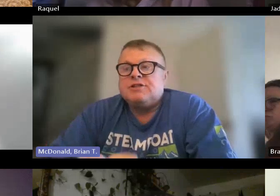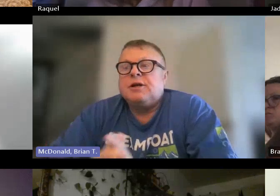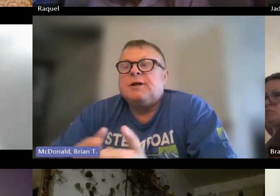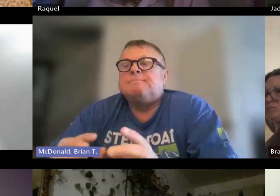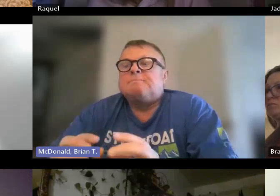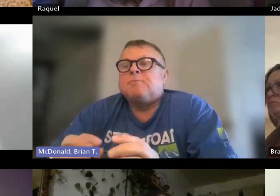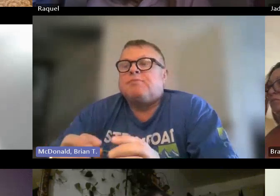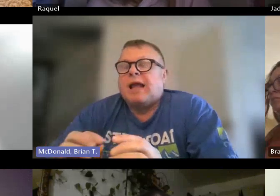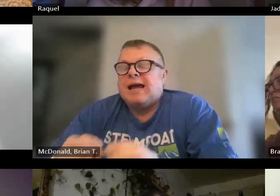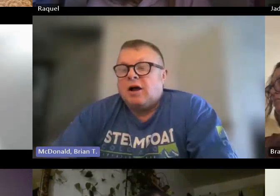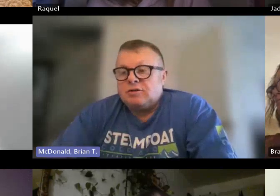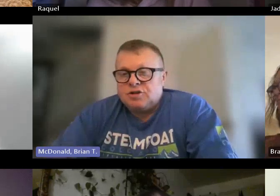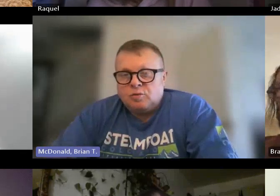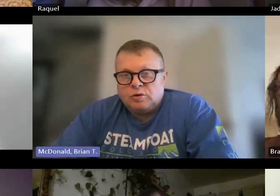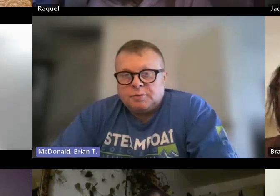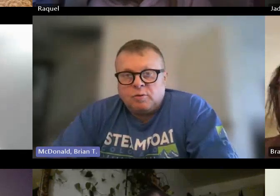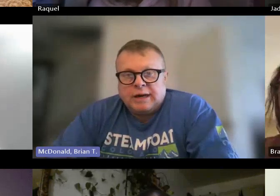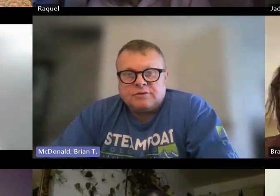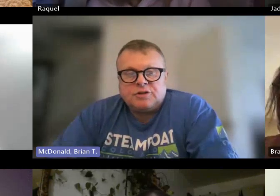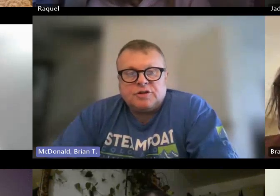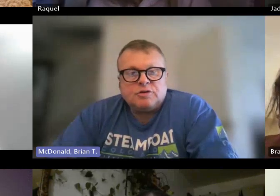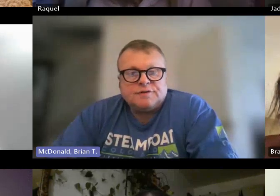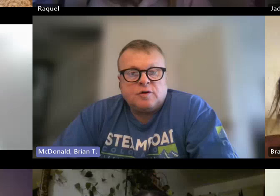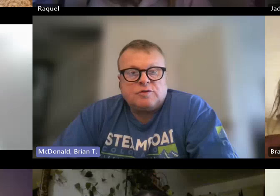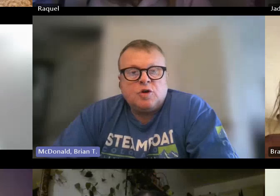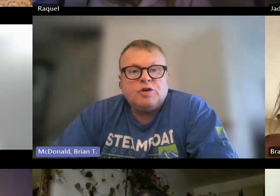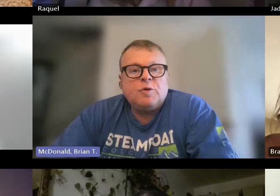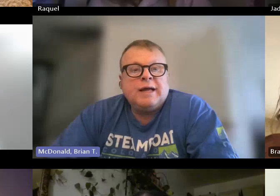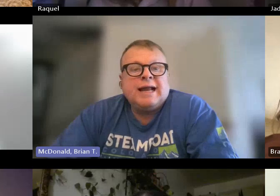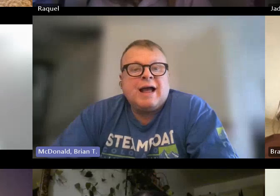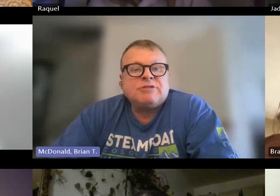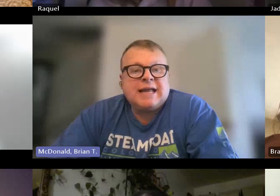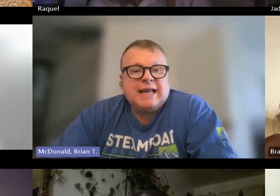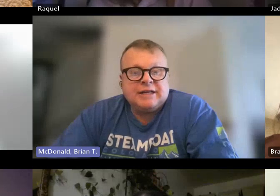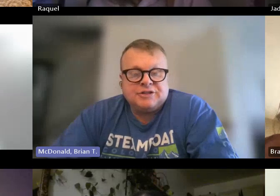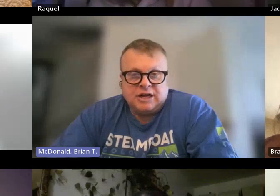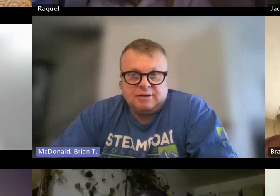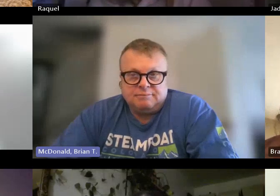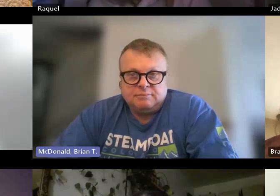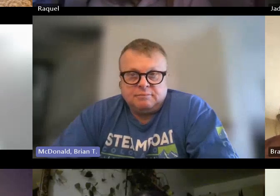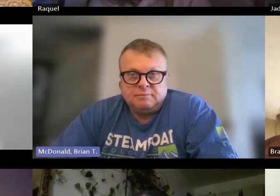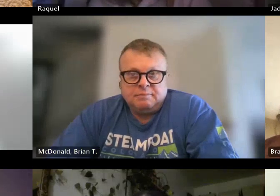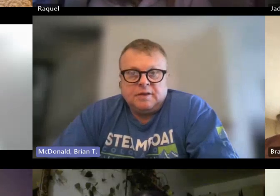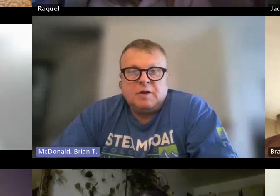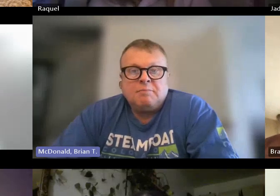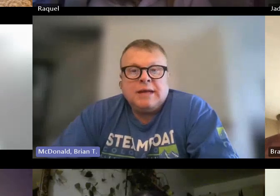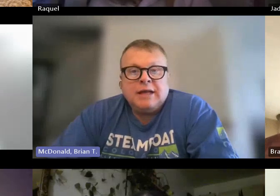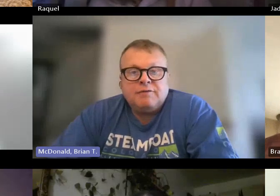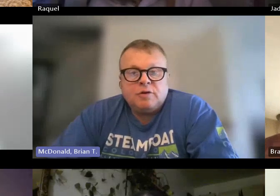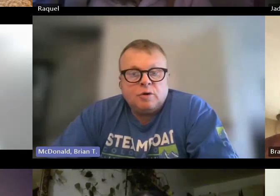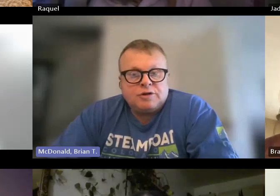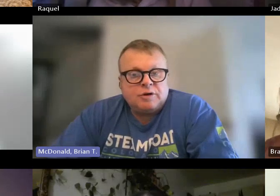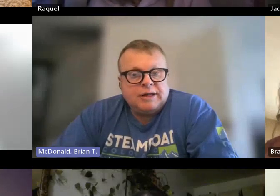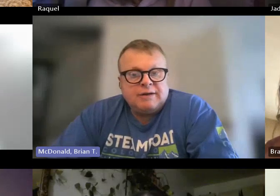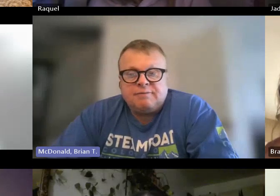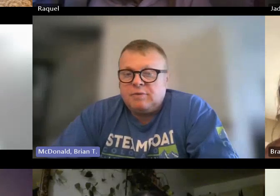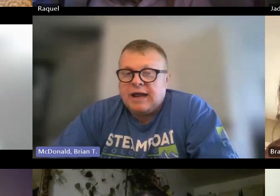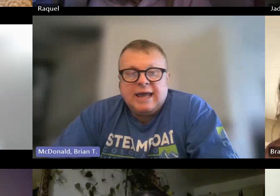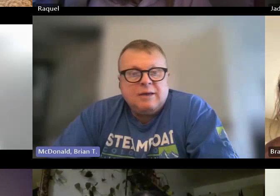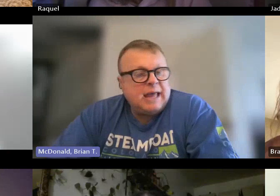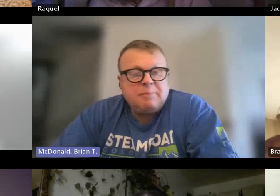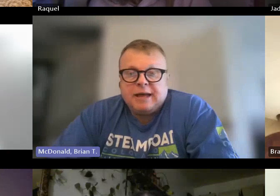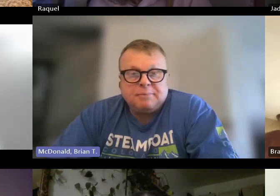same page. I also want to point out to those folks who are doing an outstanding job. There are many of you who are turning